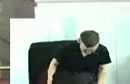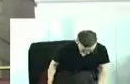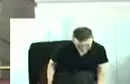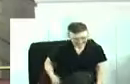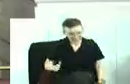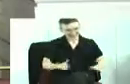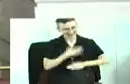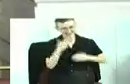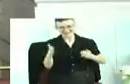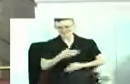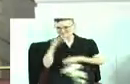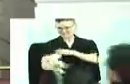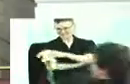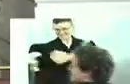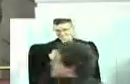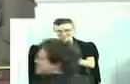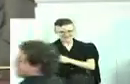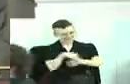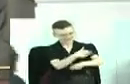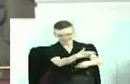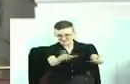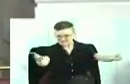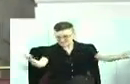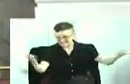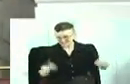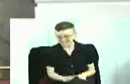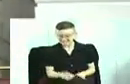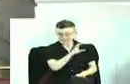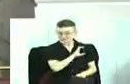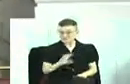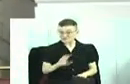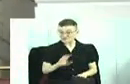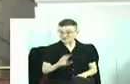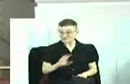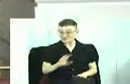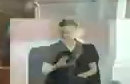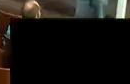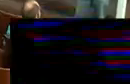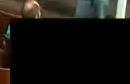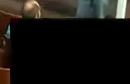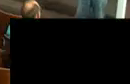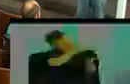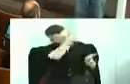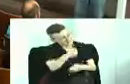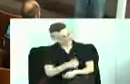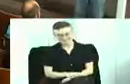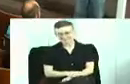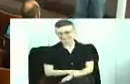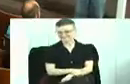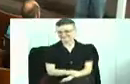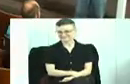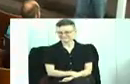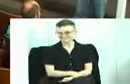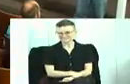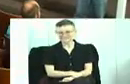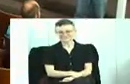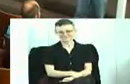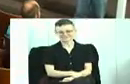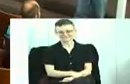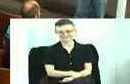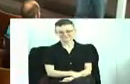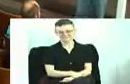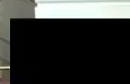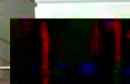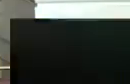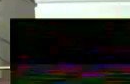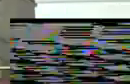Happy Easter, and Christ is risen. Amen. I know we have lots of